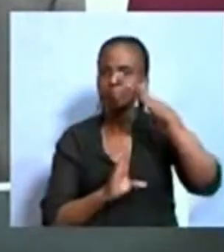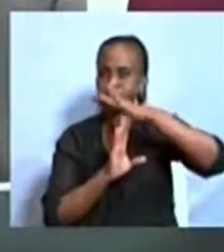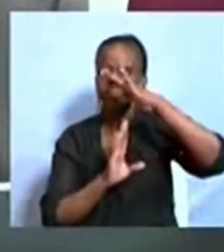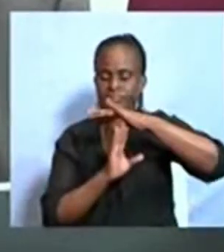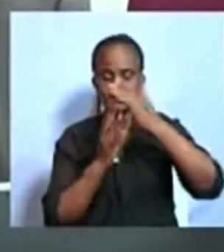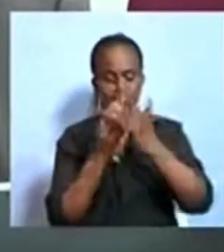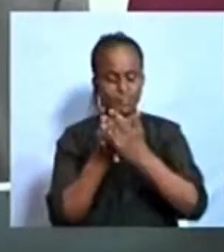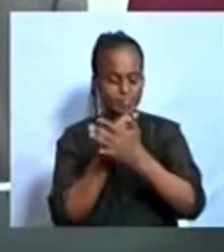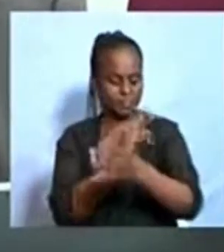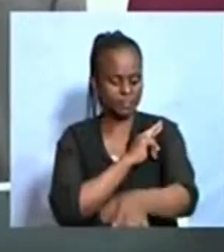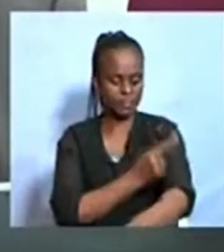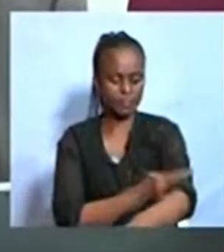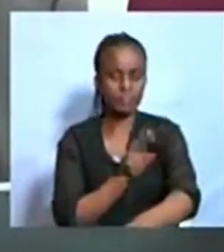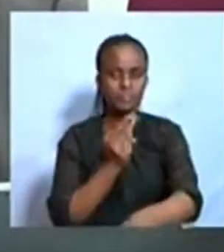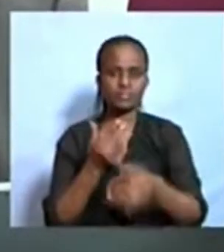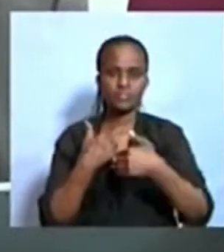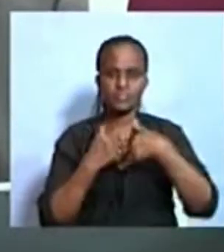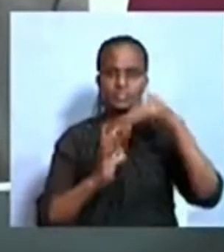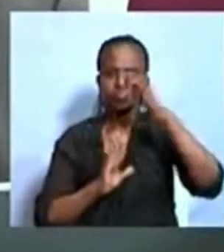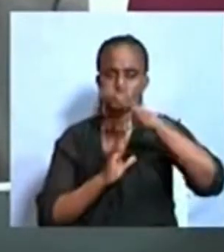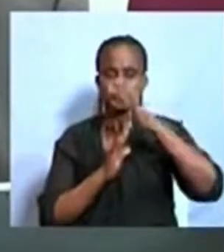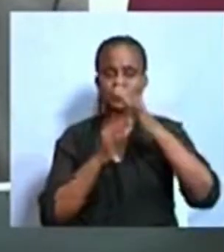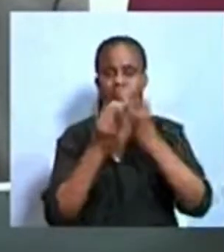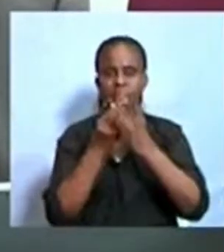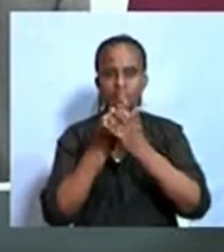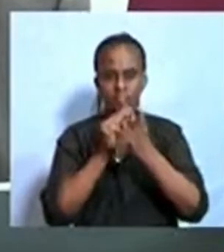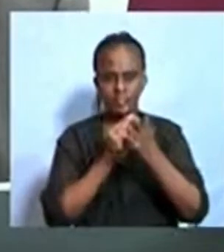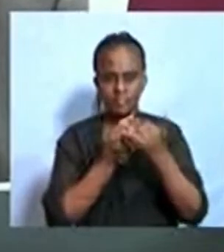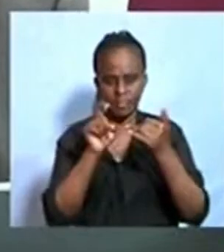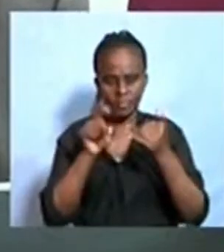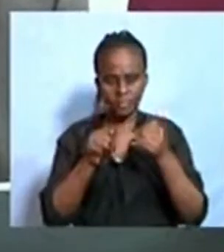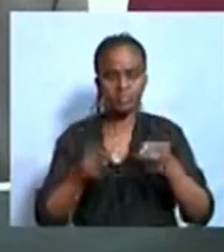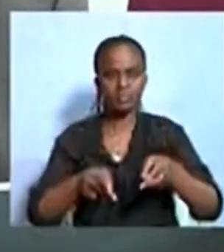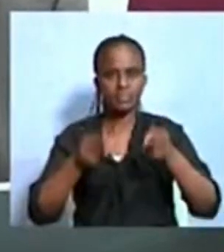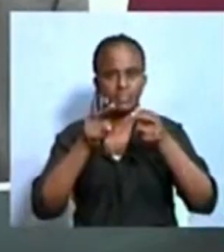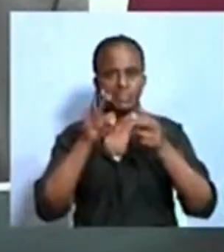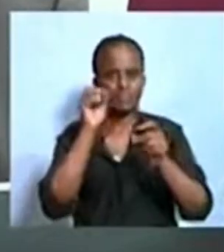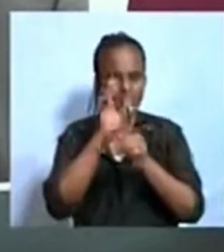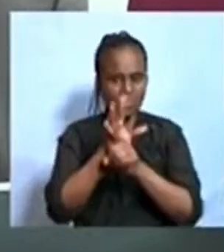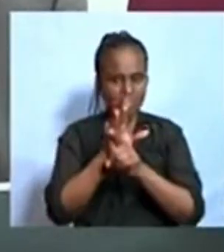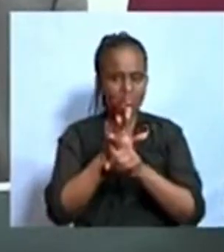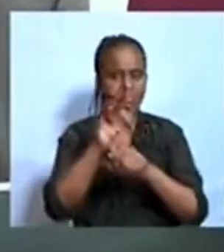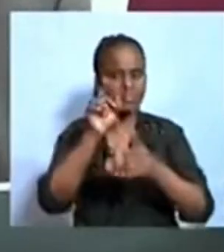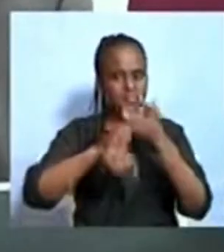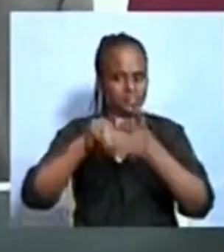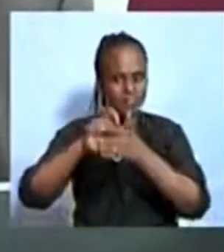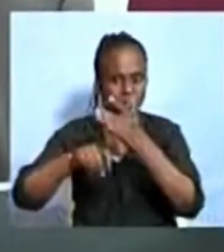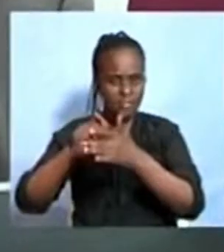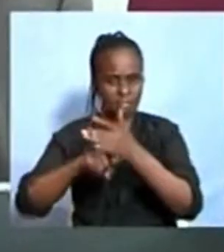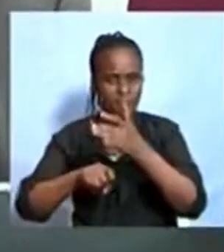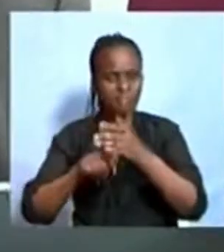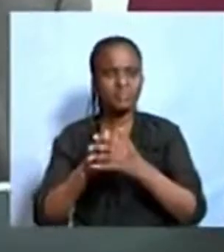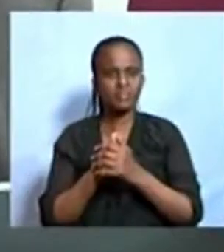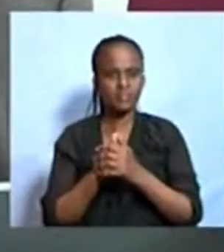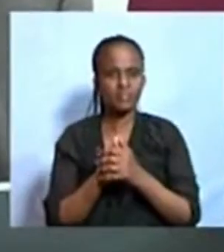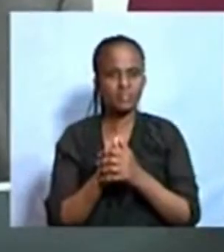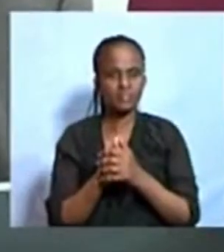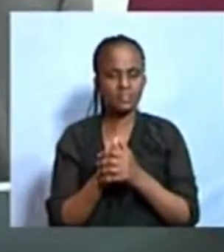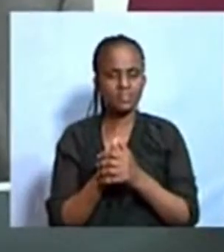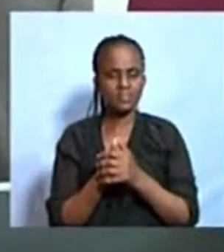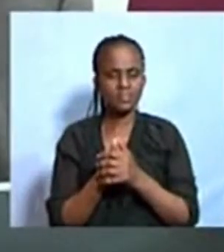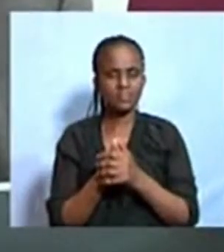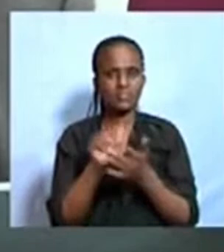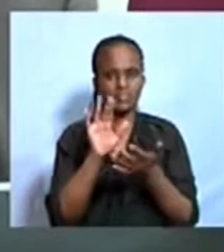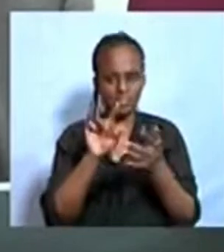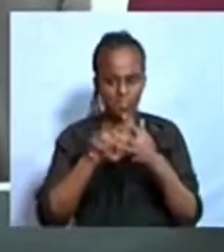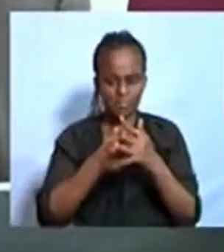envelope? We've got a limited resource envelope, so we need high impact, low cost measures to